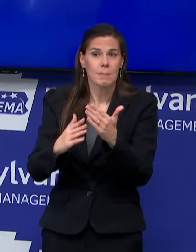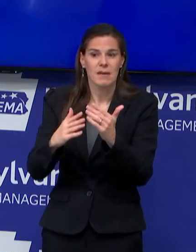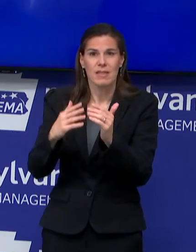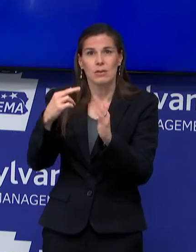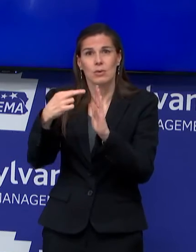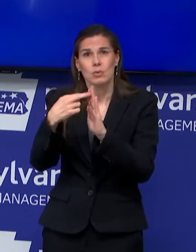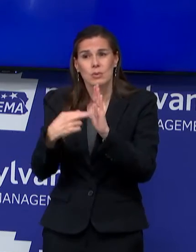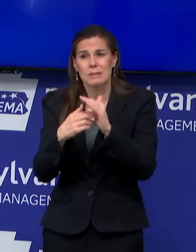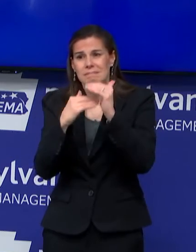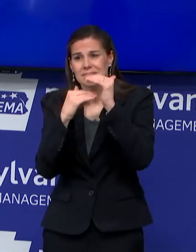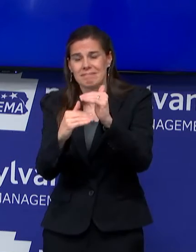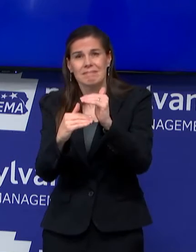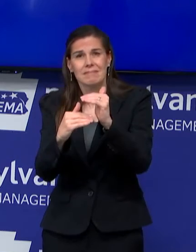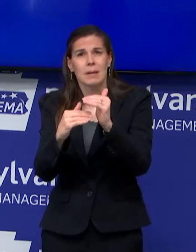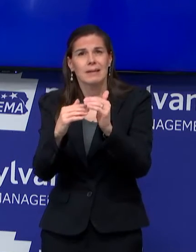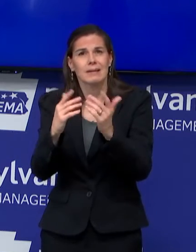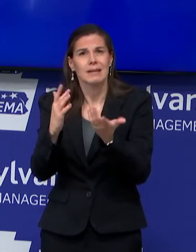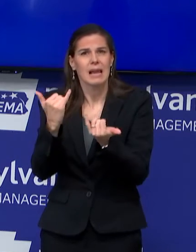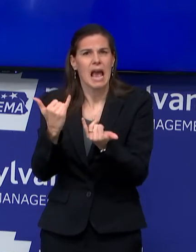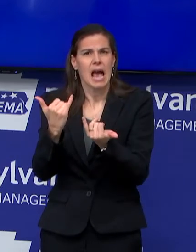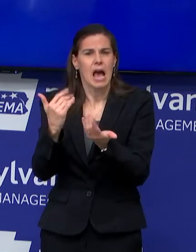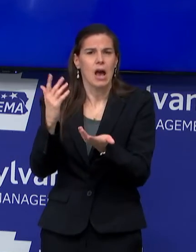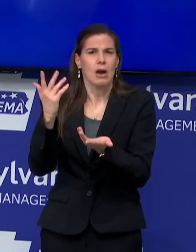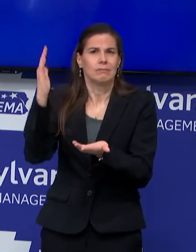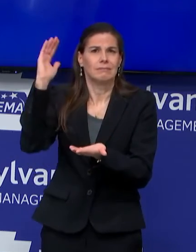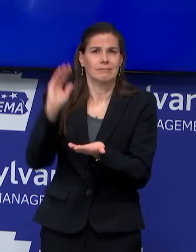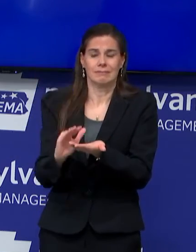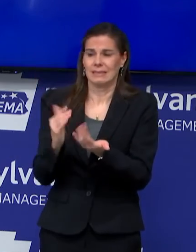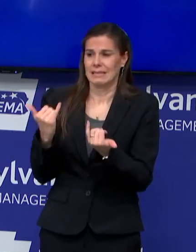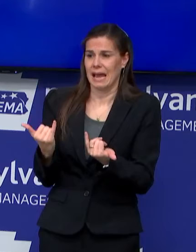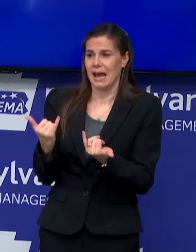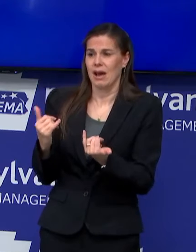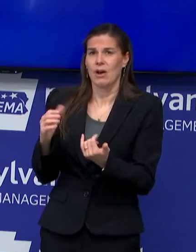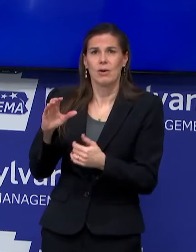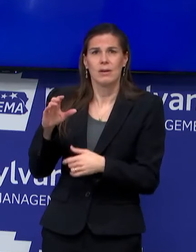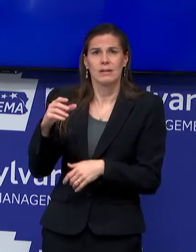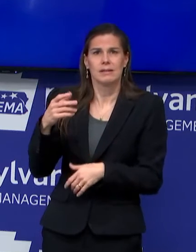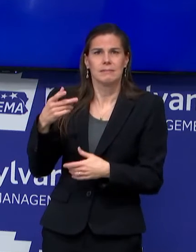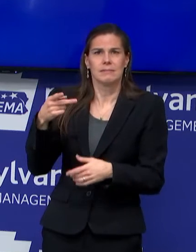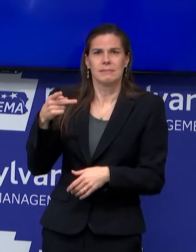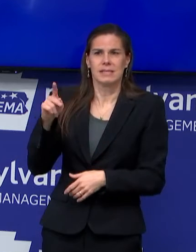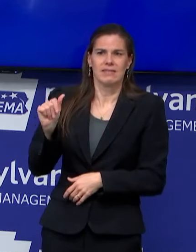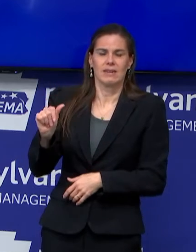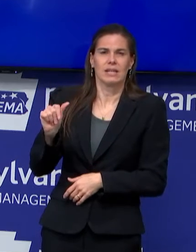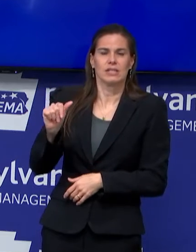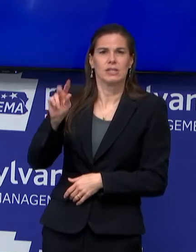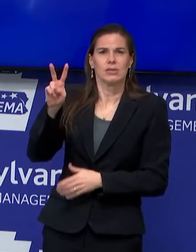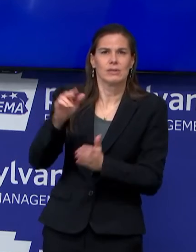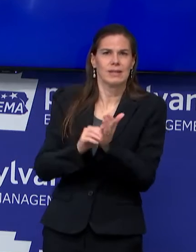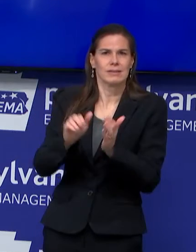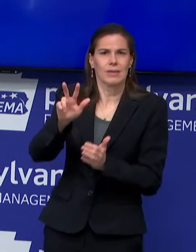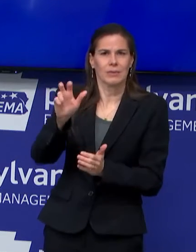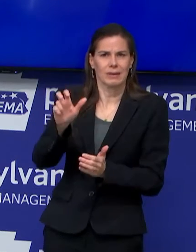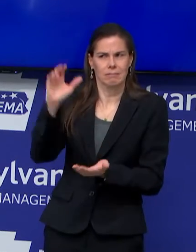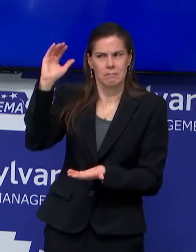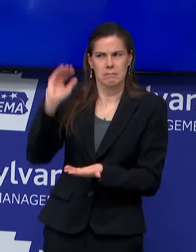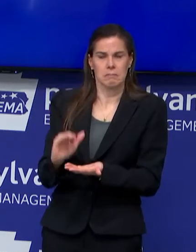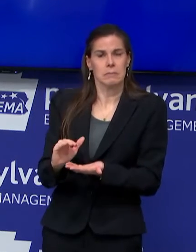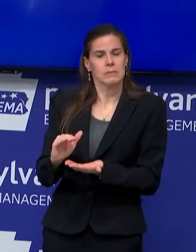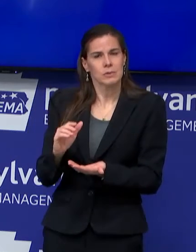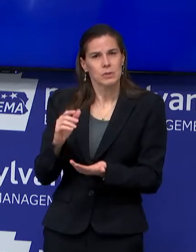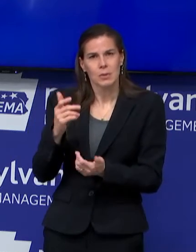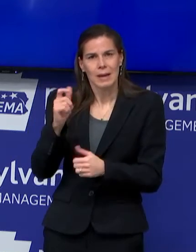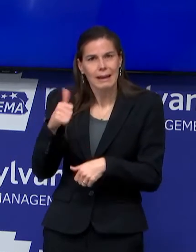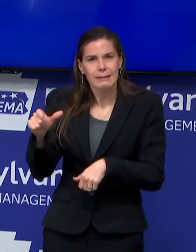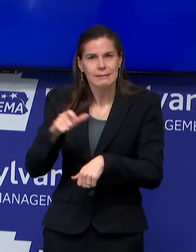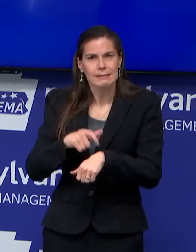restrictions to ease? I mean, the case count yesterday was up about 2,300, which is relatively, low. Is there any time frame that these businesses